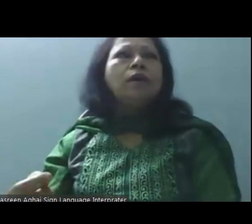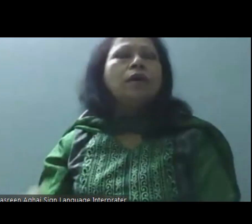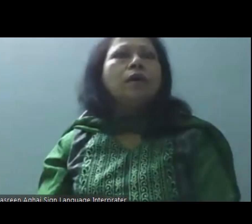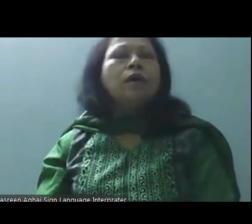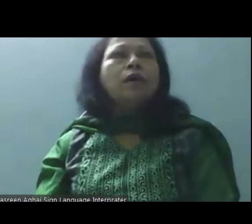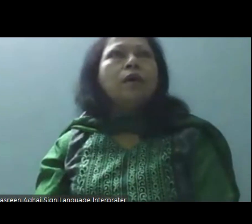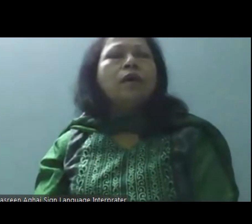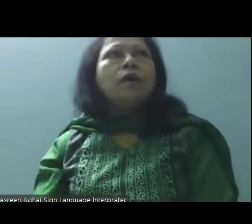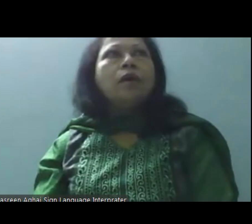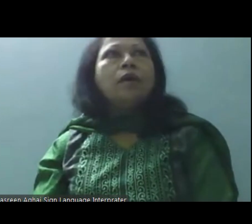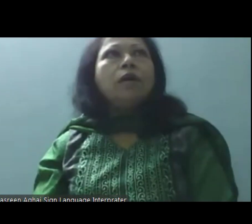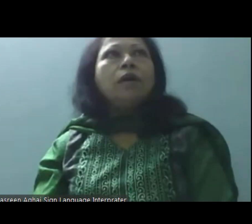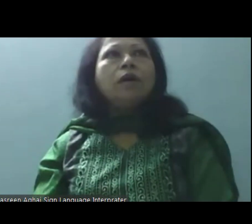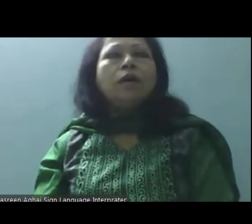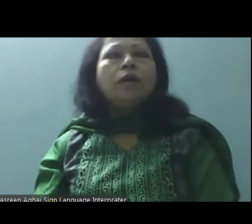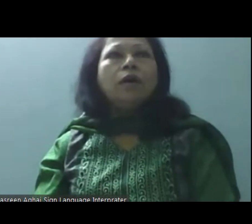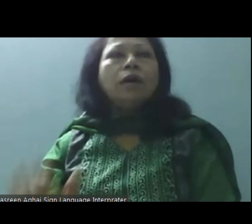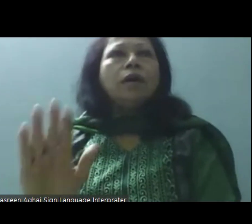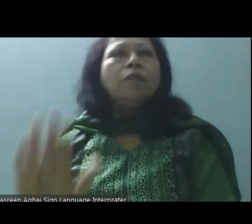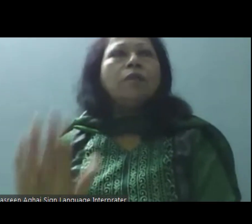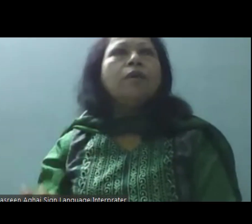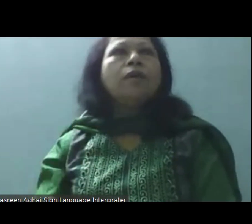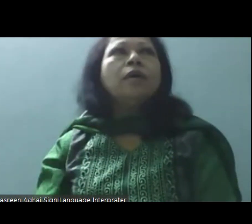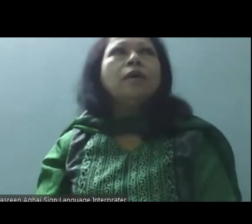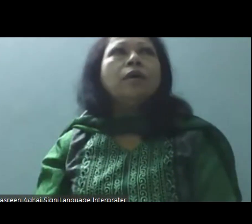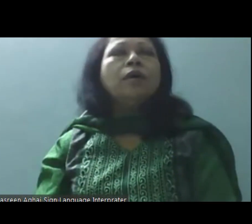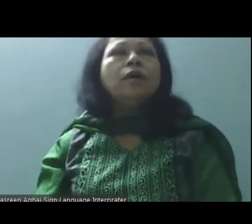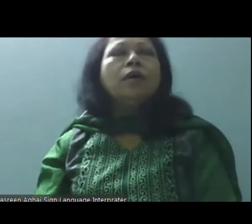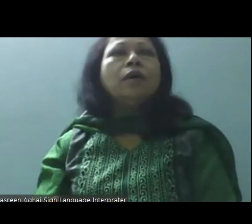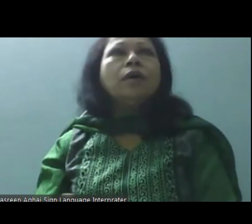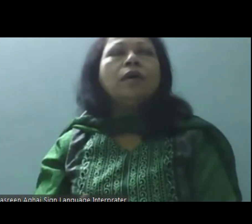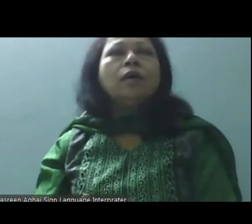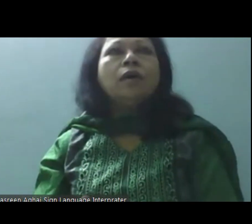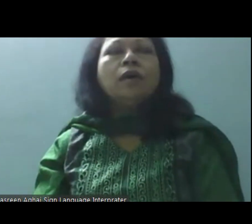still the major